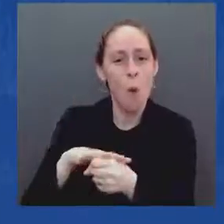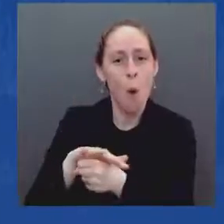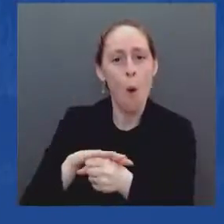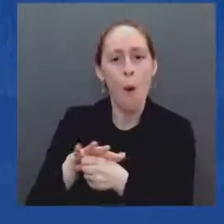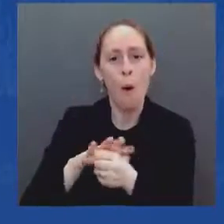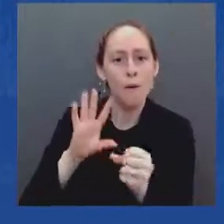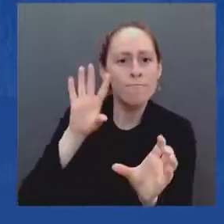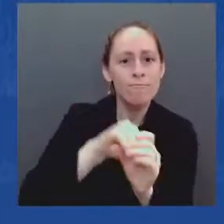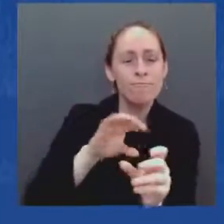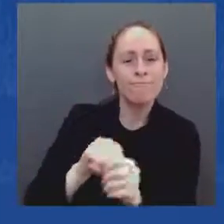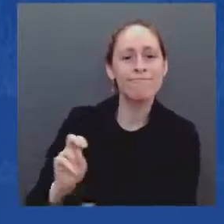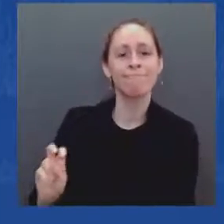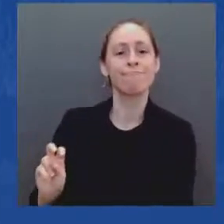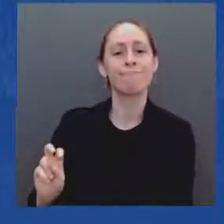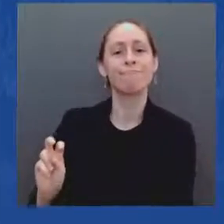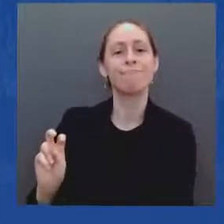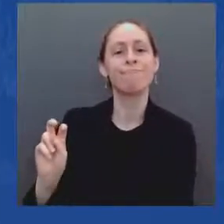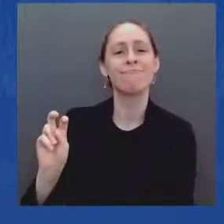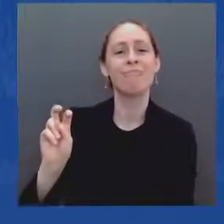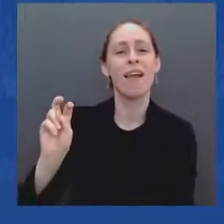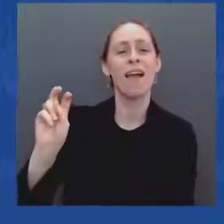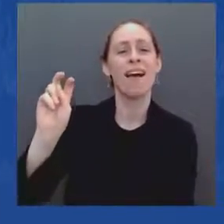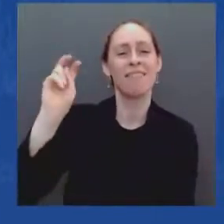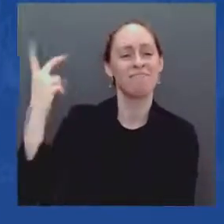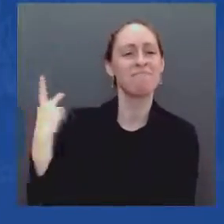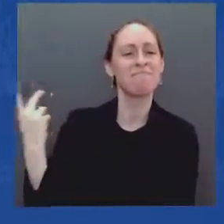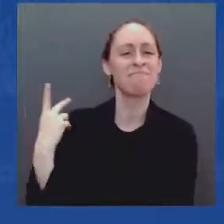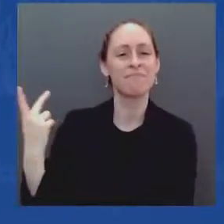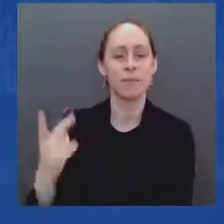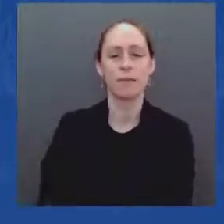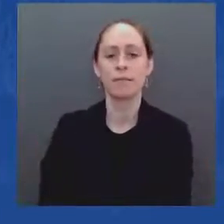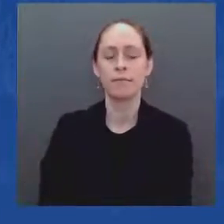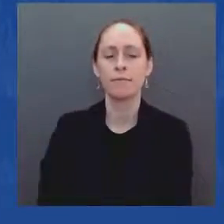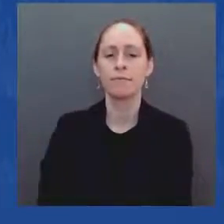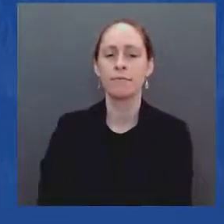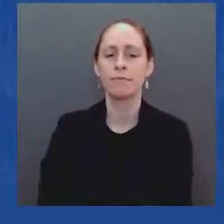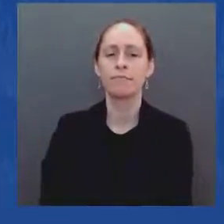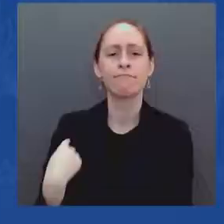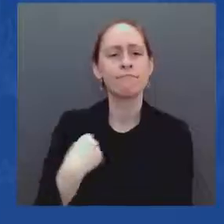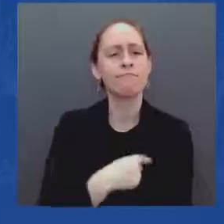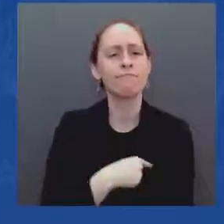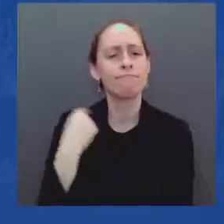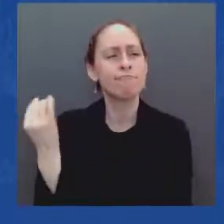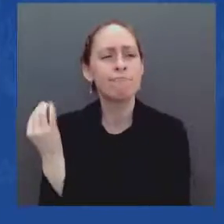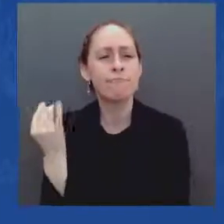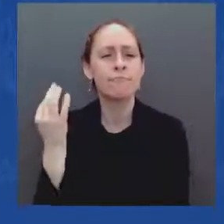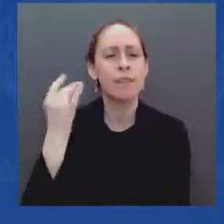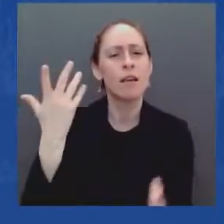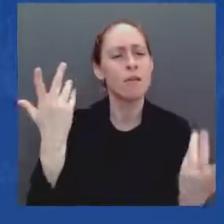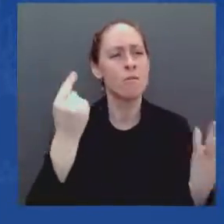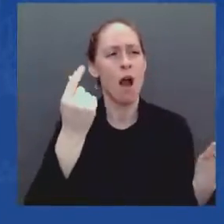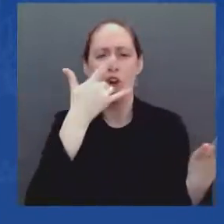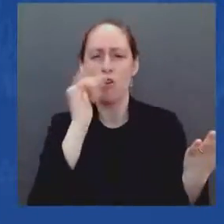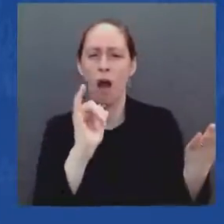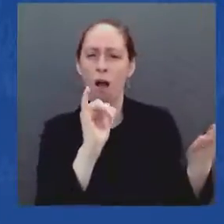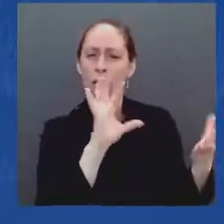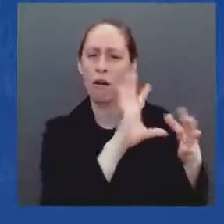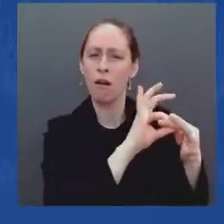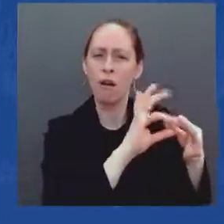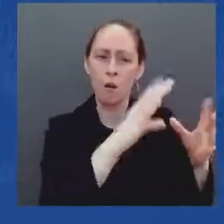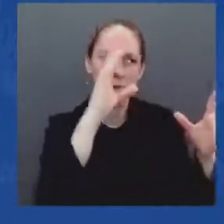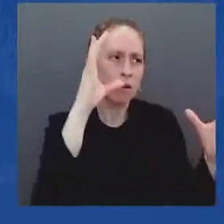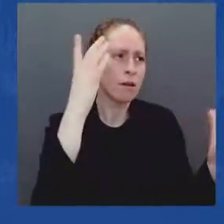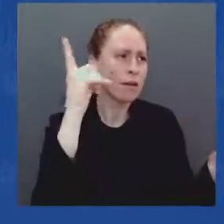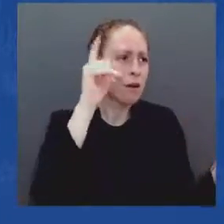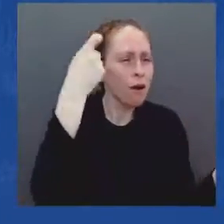the historical relationship between governors and presidential administrations, and remembering it was in the Clinton